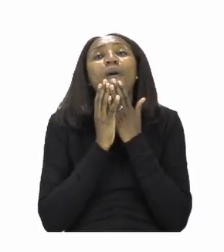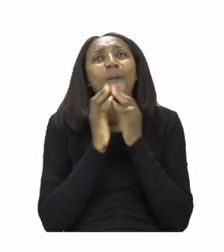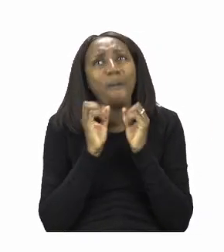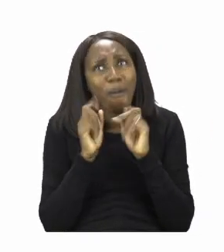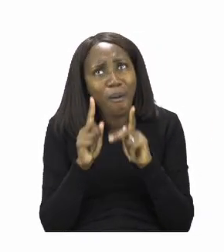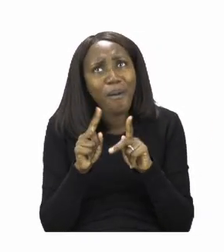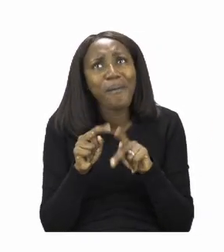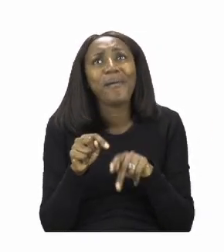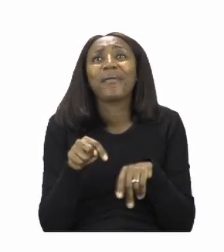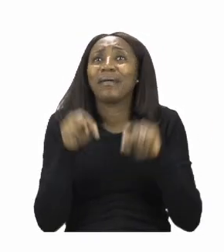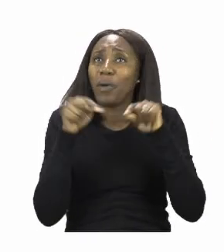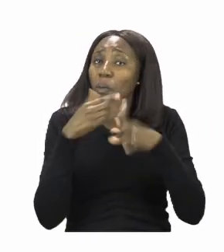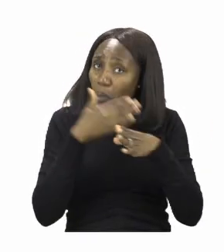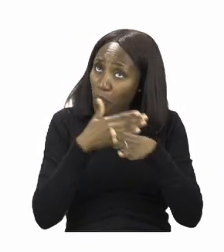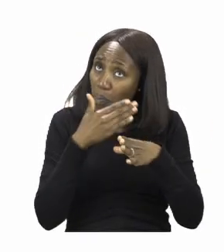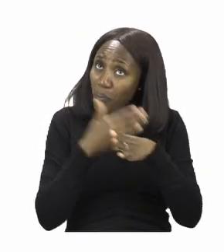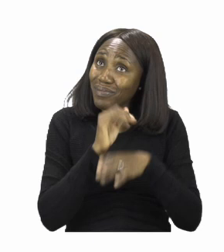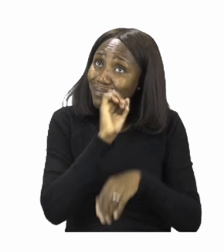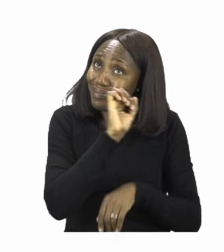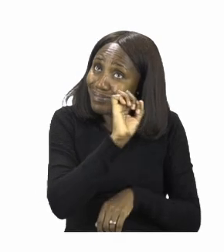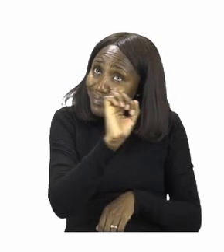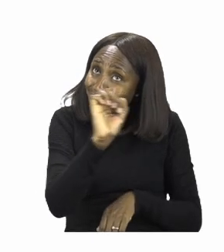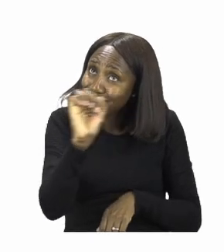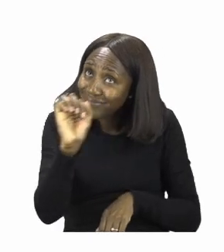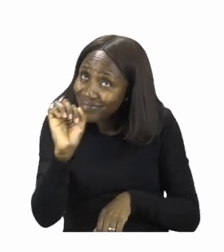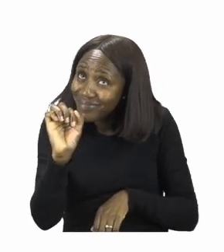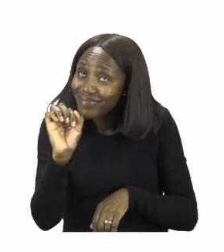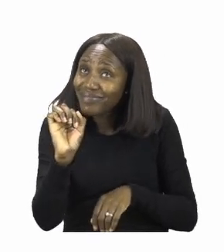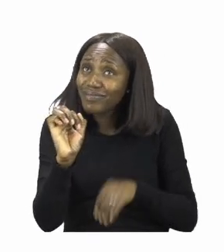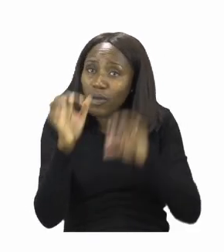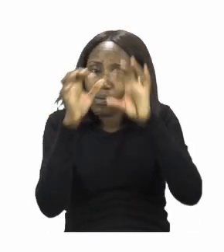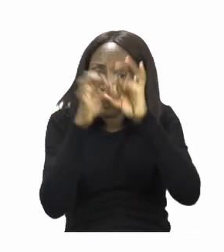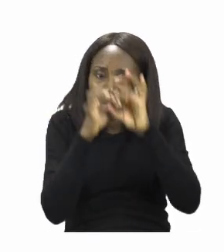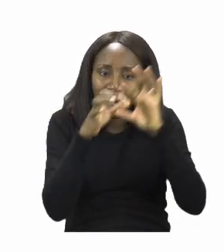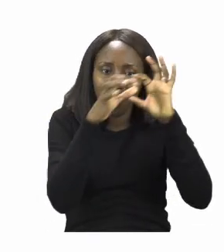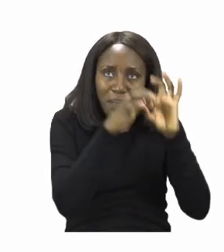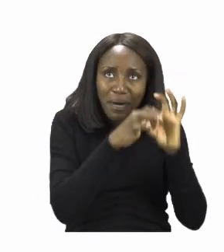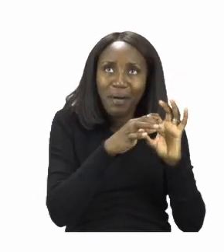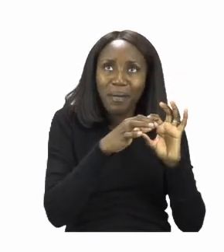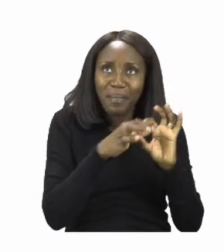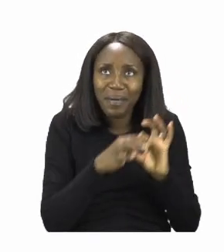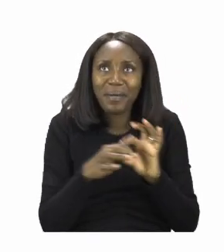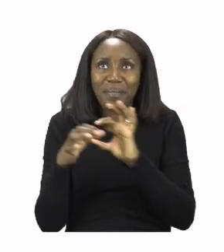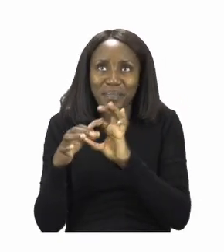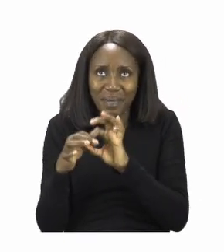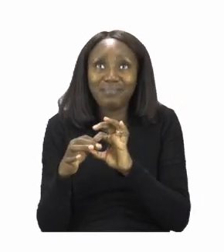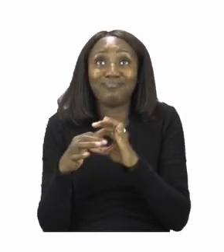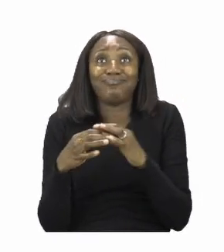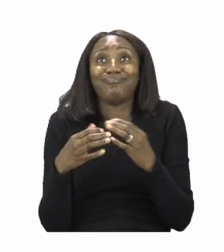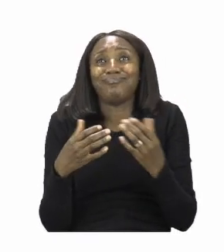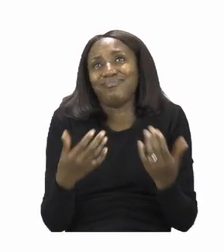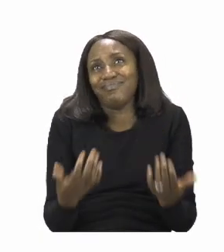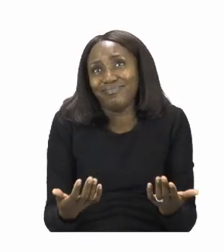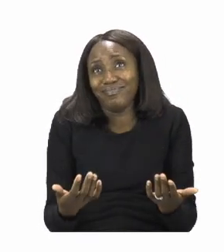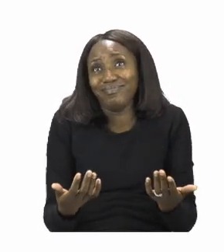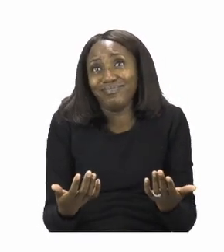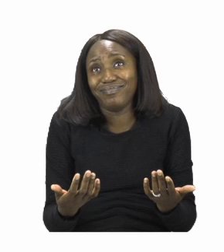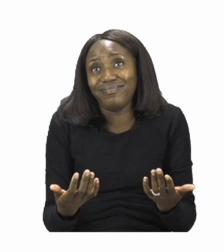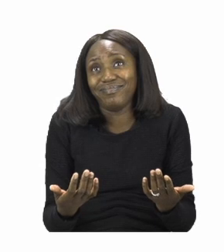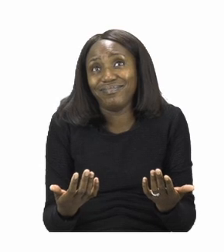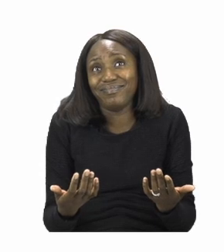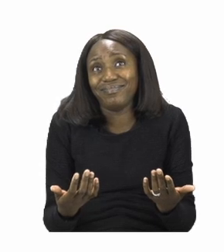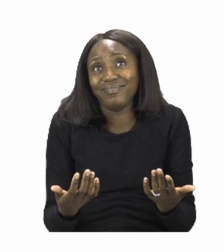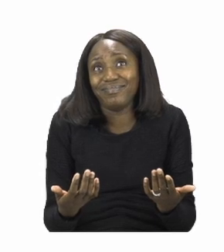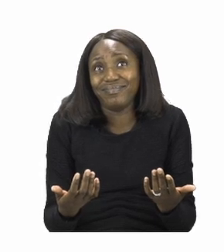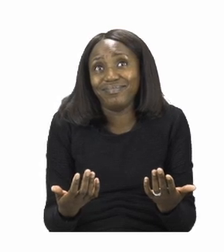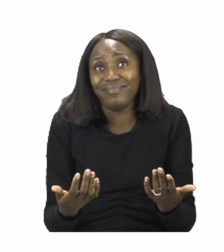our job to make sure we connect the dots. By connecting the dots, boys and girls, we